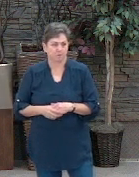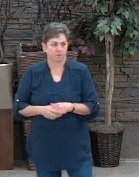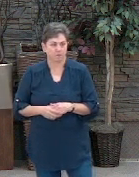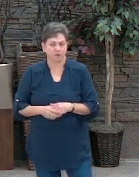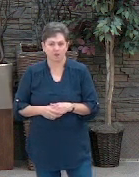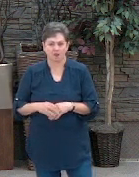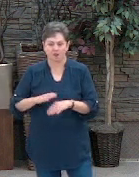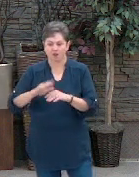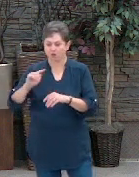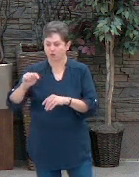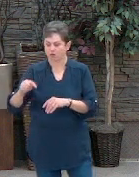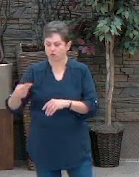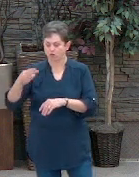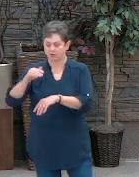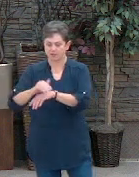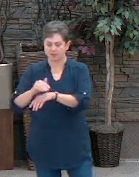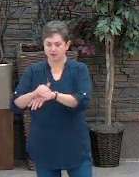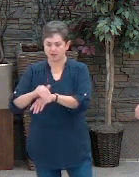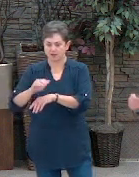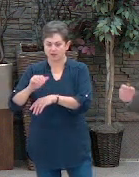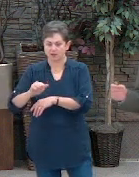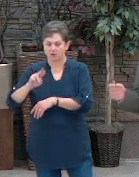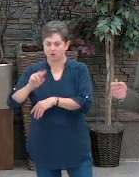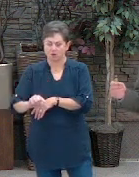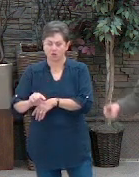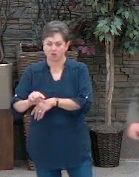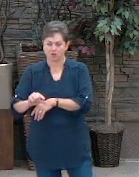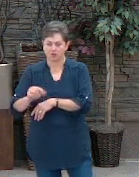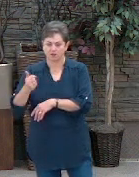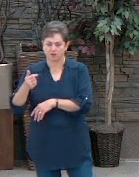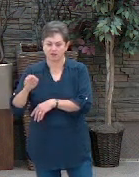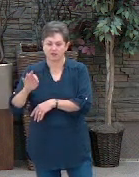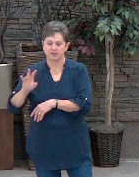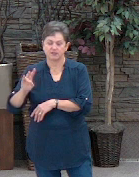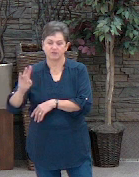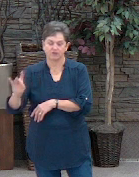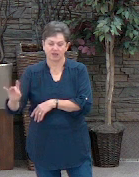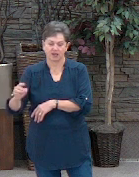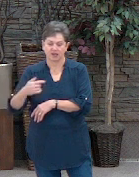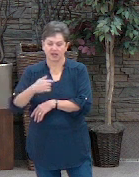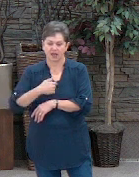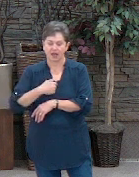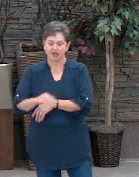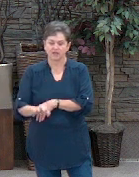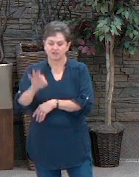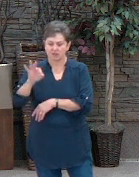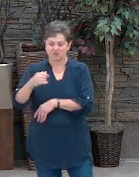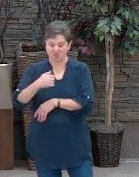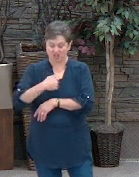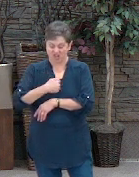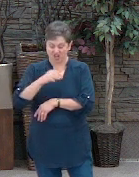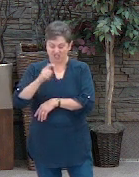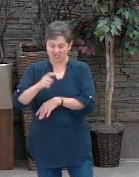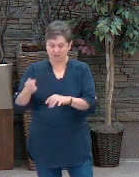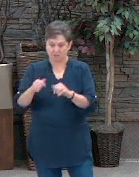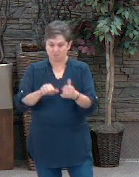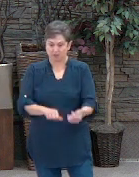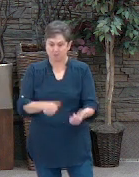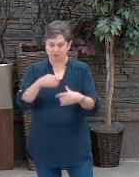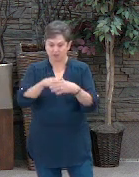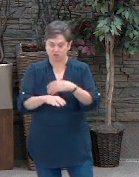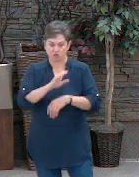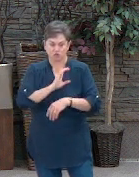On a Thursday night in August of 1978, I discovered that I needed to be baptized into Christ.